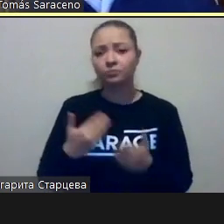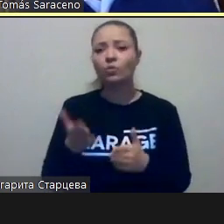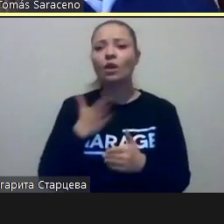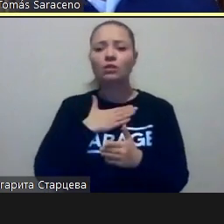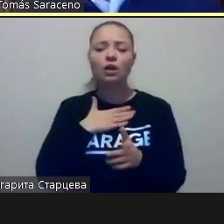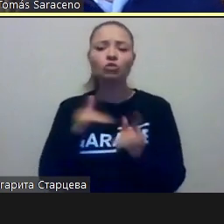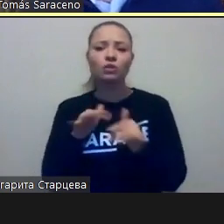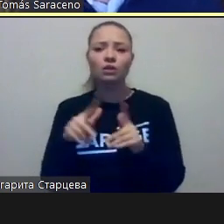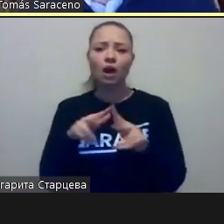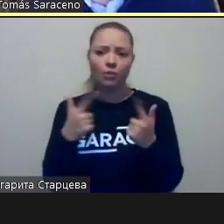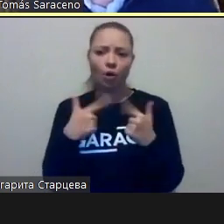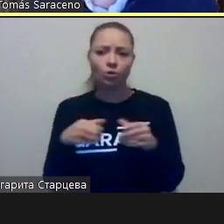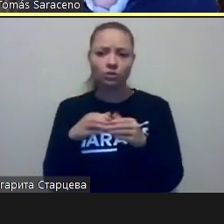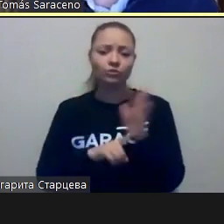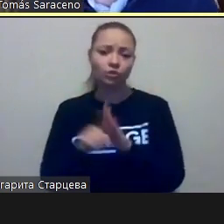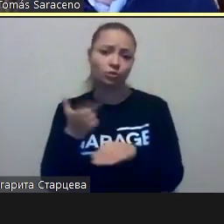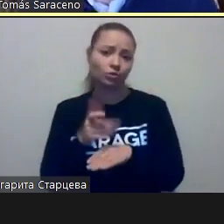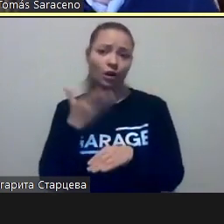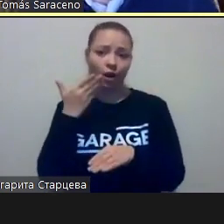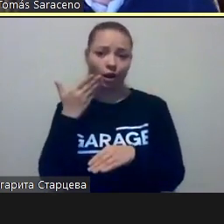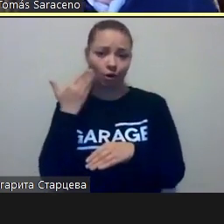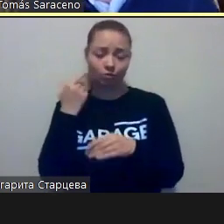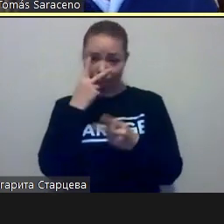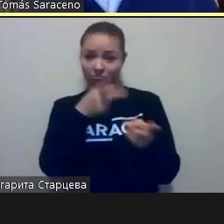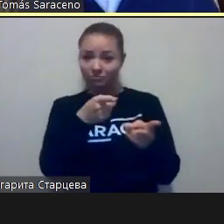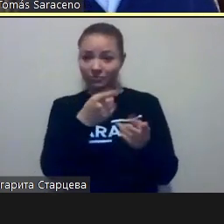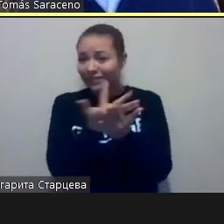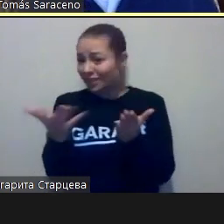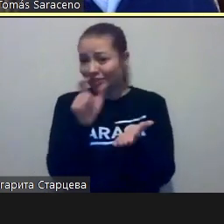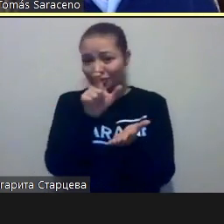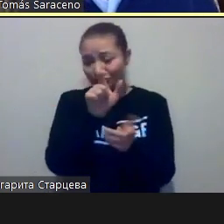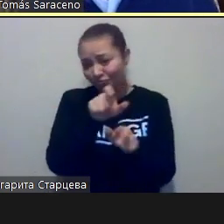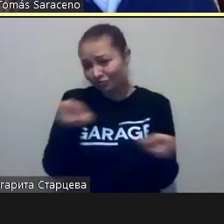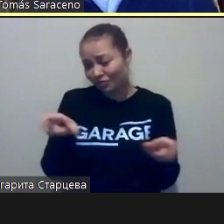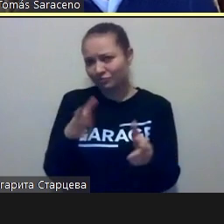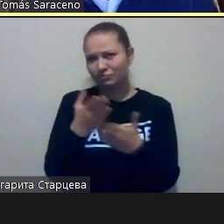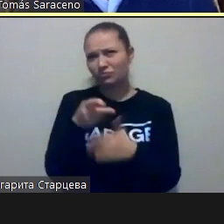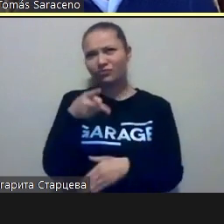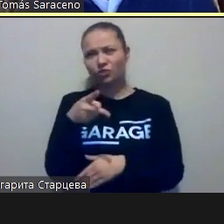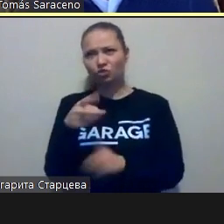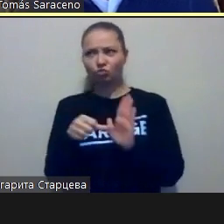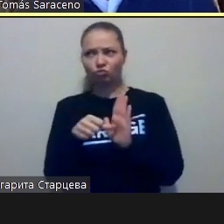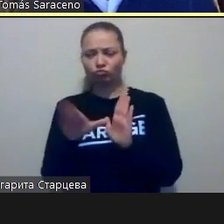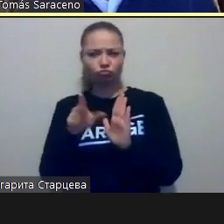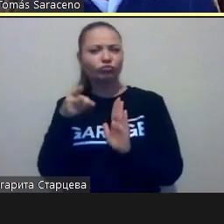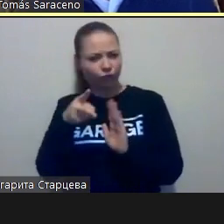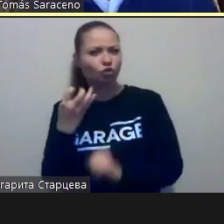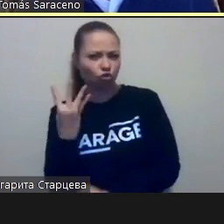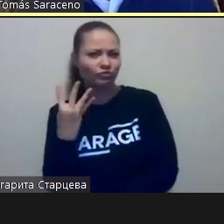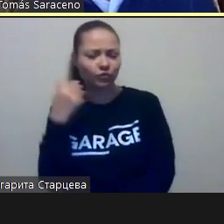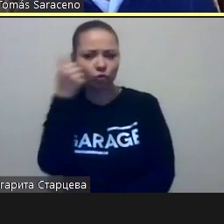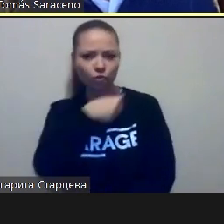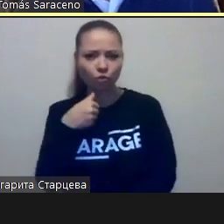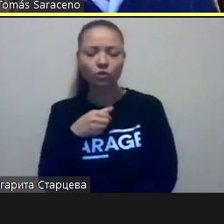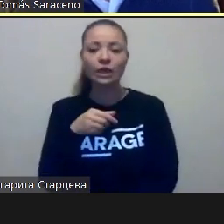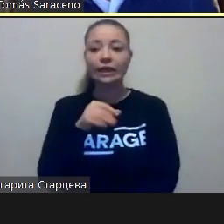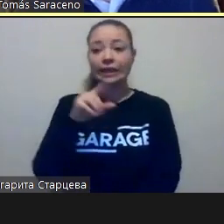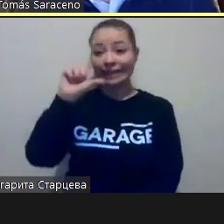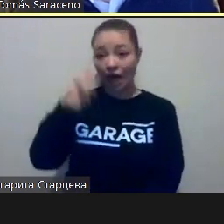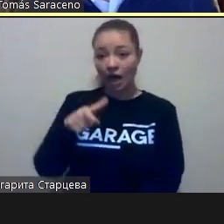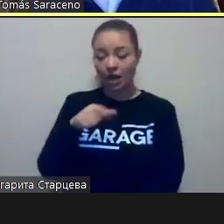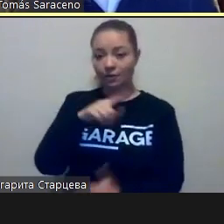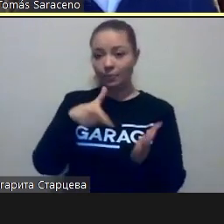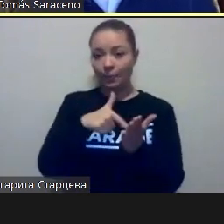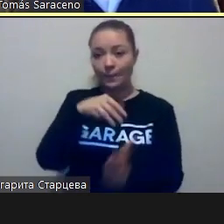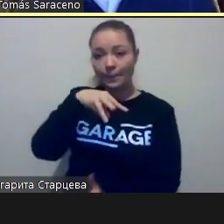back in 2006 or even 4 in Italy, in Milano, where we decided, they invited me to do a